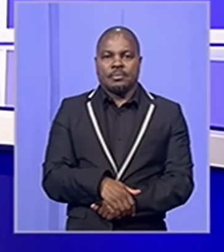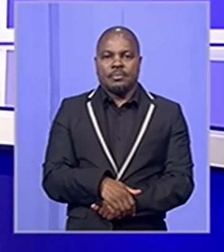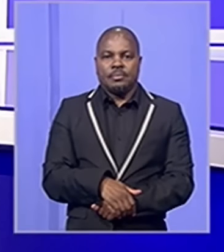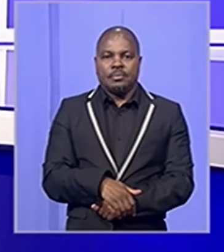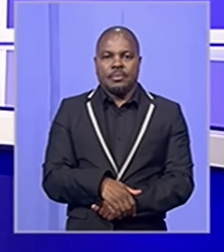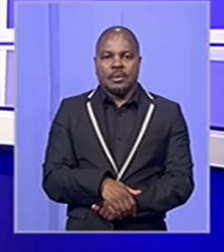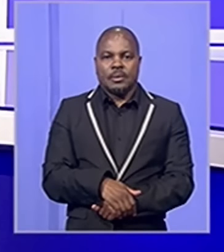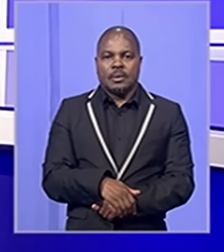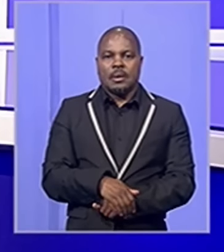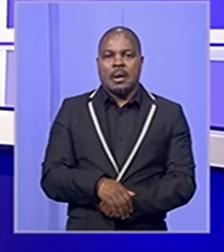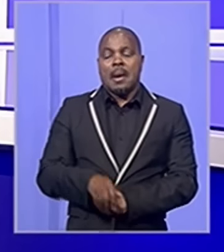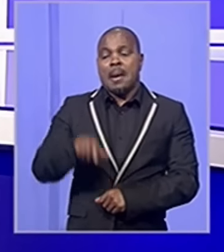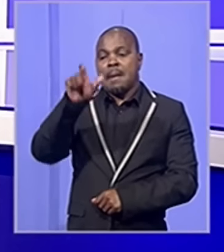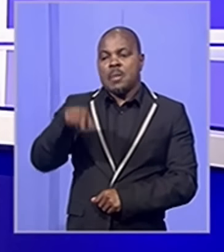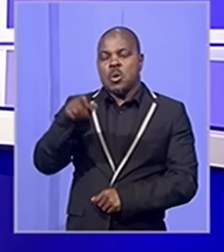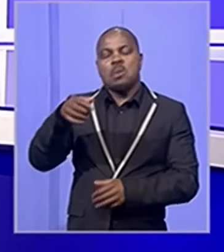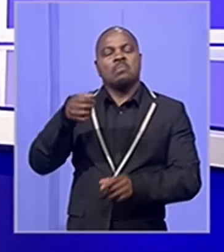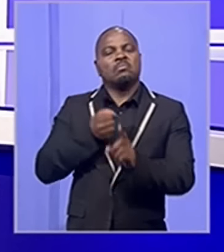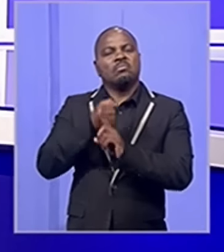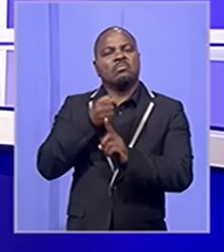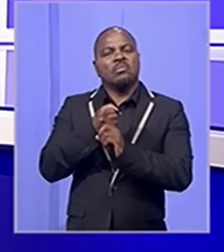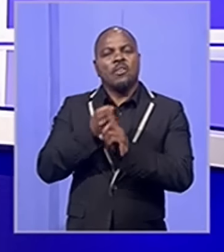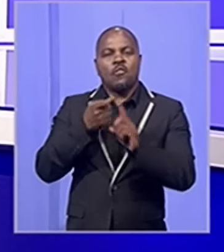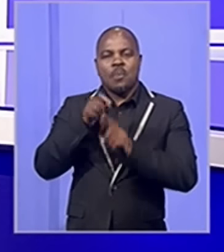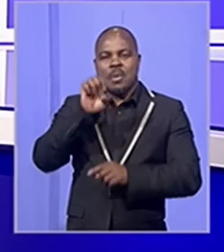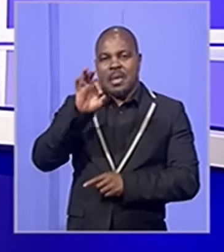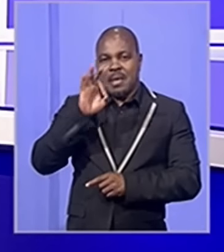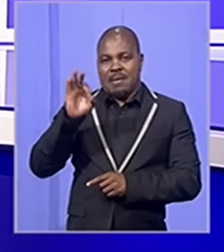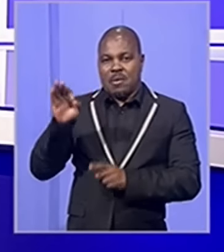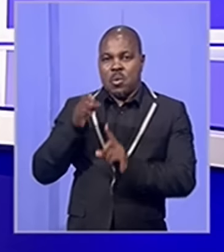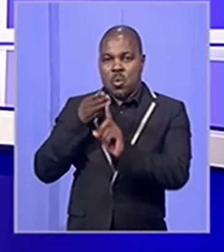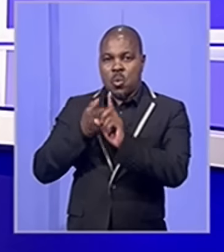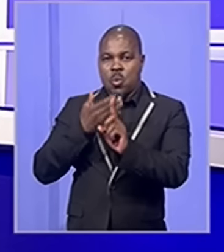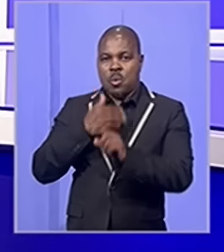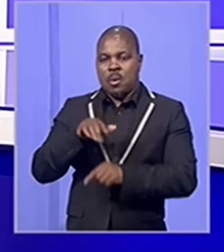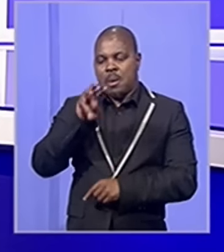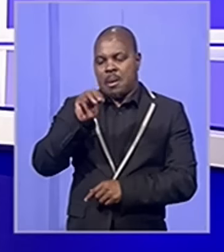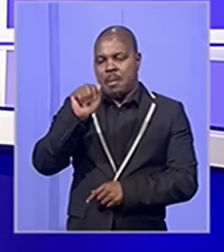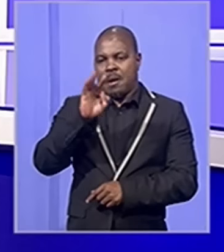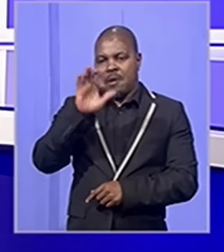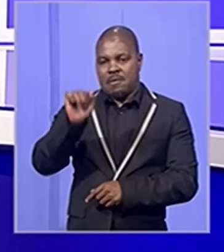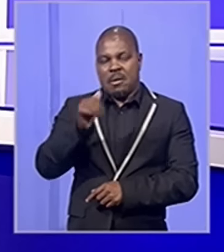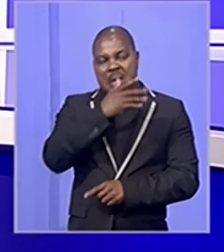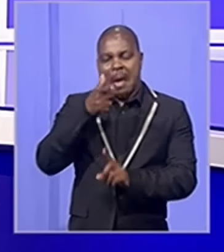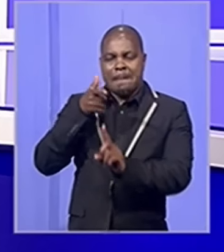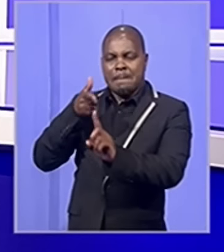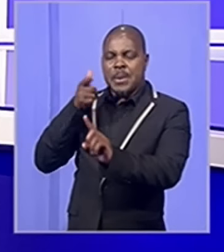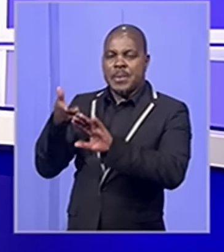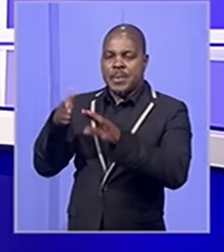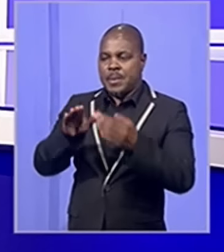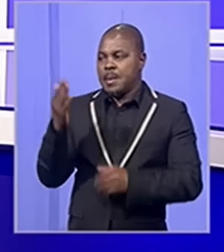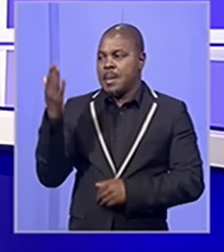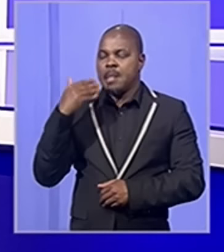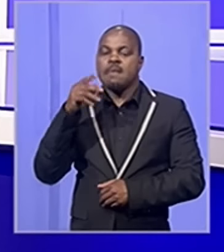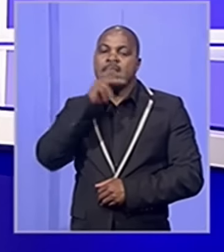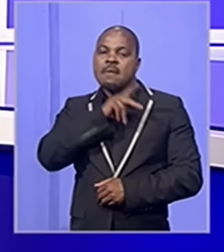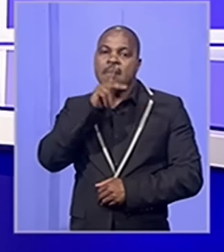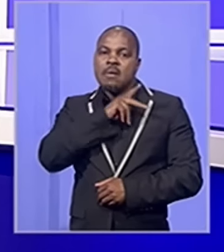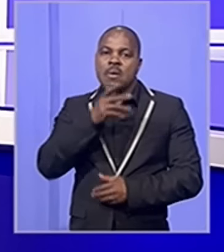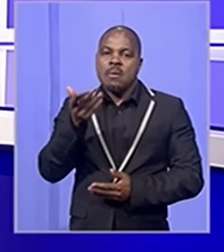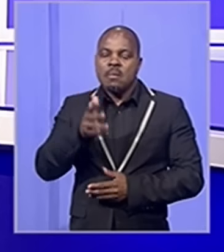Ba lelapa la mogaratlhi wa sepolotiki wa lekoko la EFF le Bogamafa yo bolailweng ka go thuntshiwa ka la Botlhano wa beke e fetileng